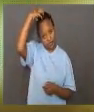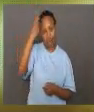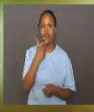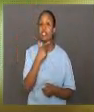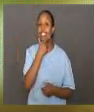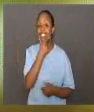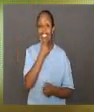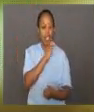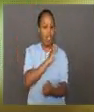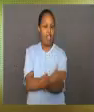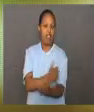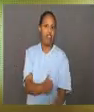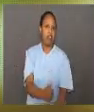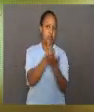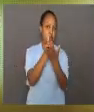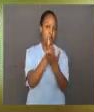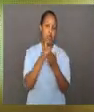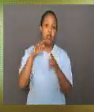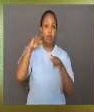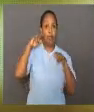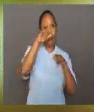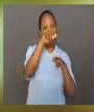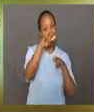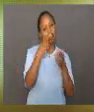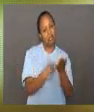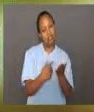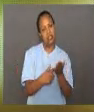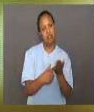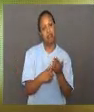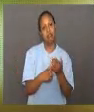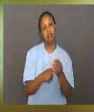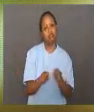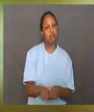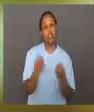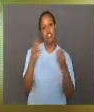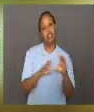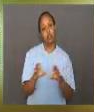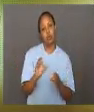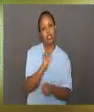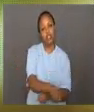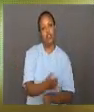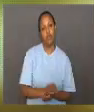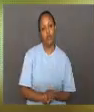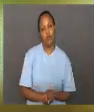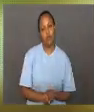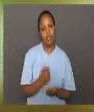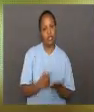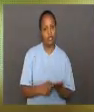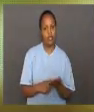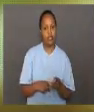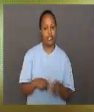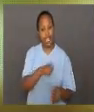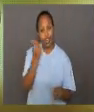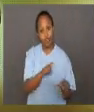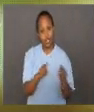However, the government, with the help of British forces using aircraft, crushed this revolt.